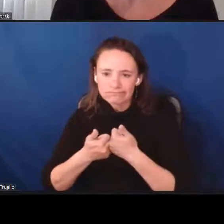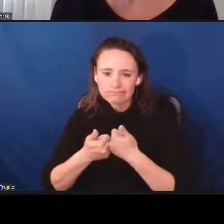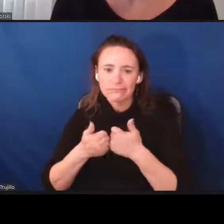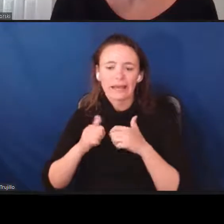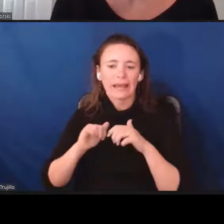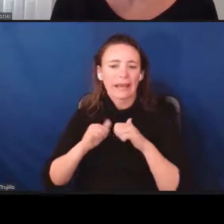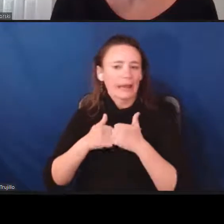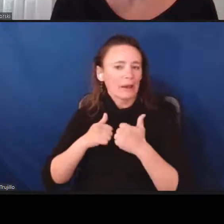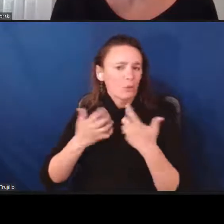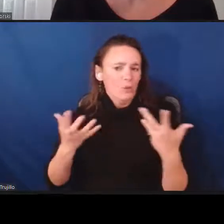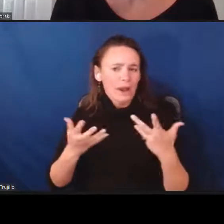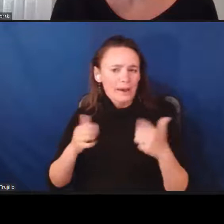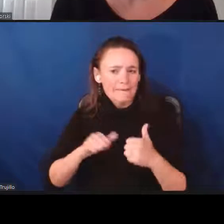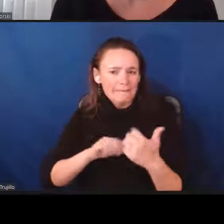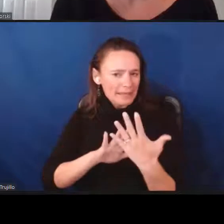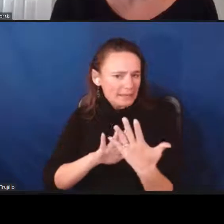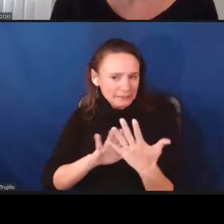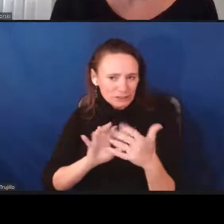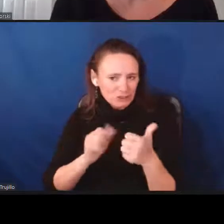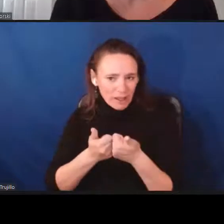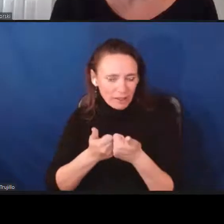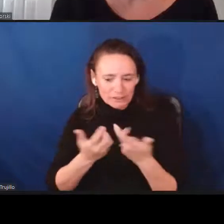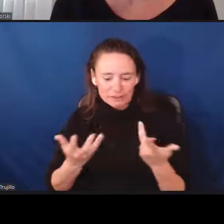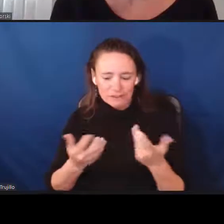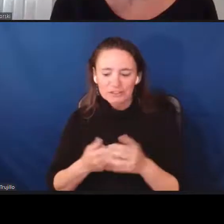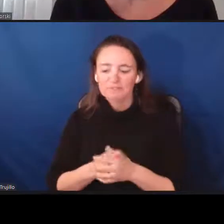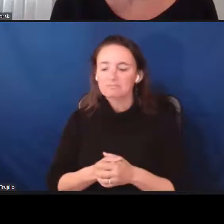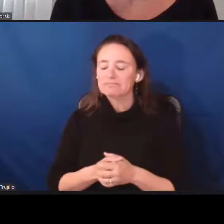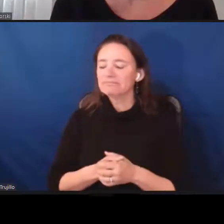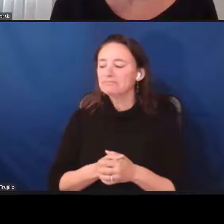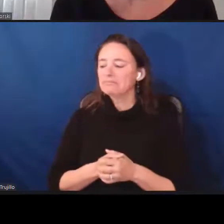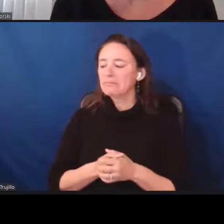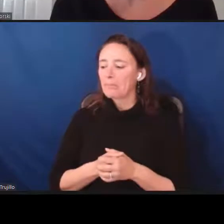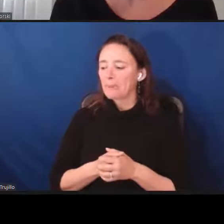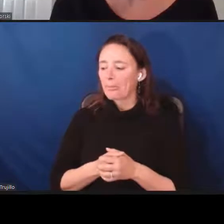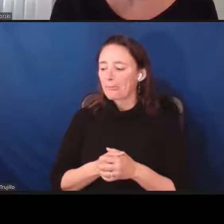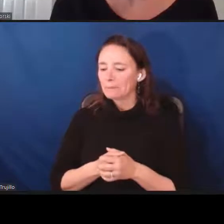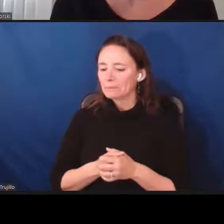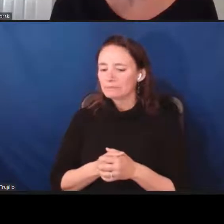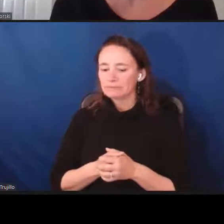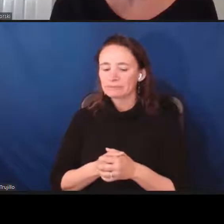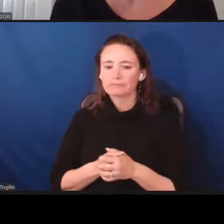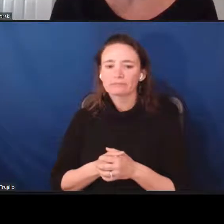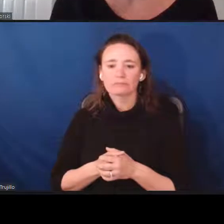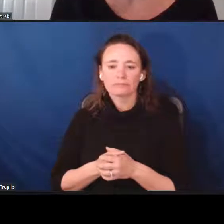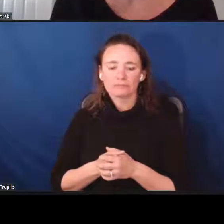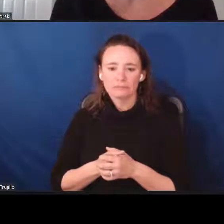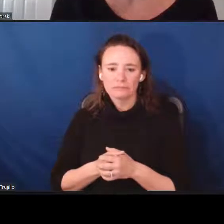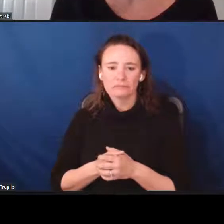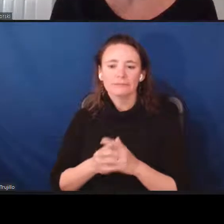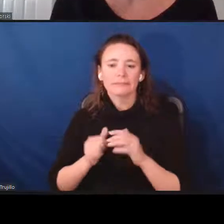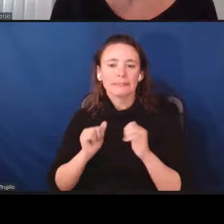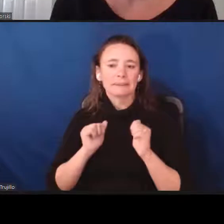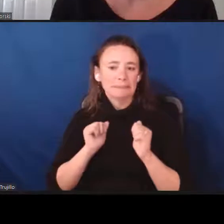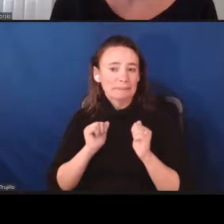faced. And obviously with competing in, I would say,